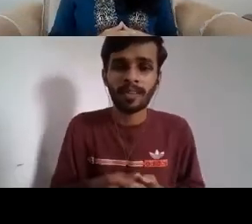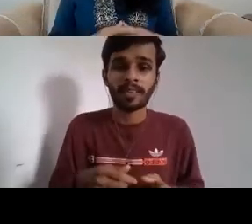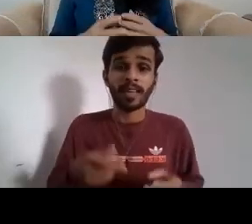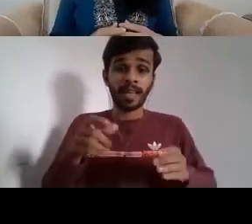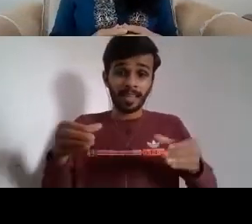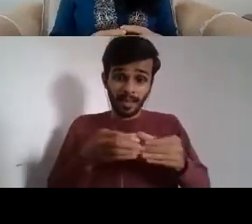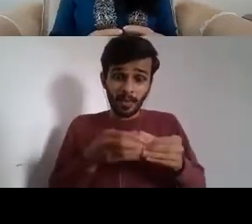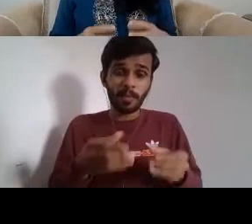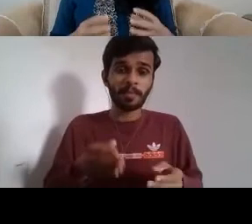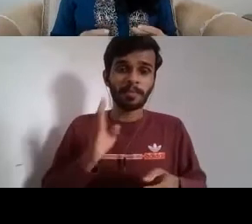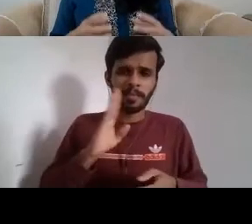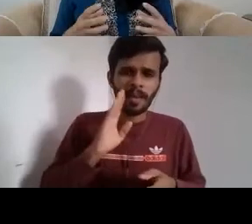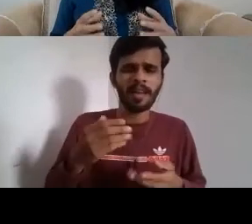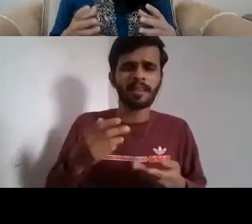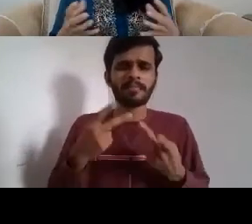performers raising